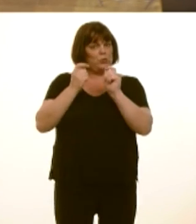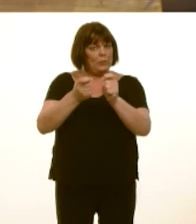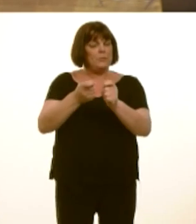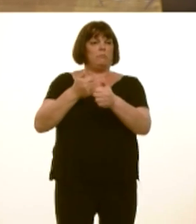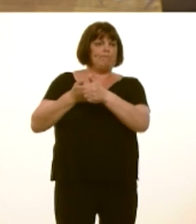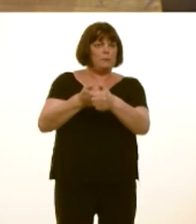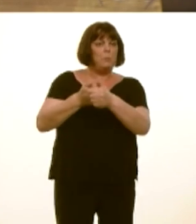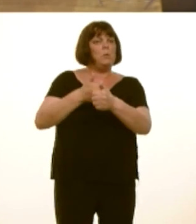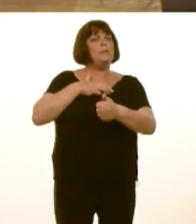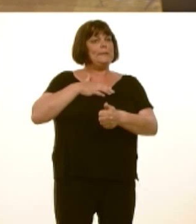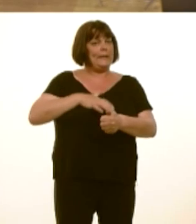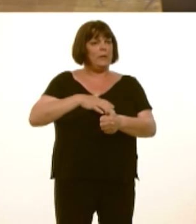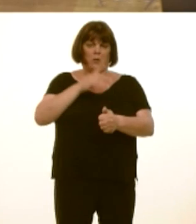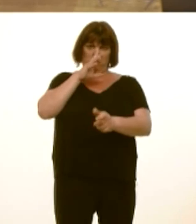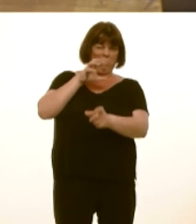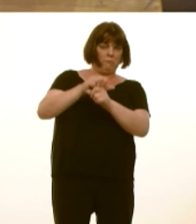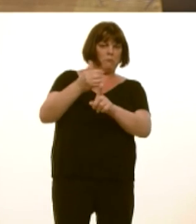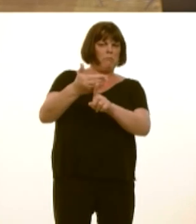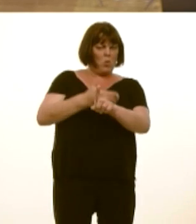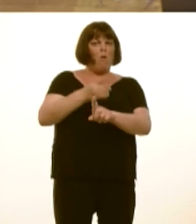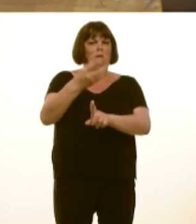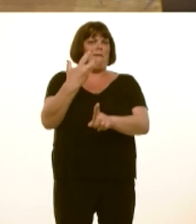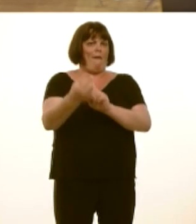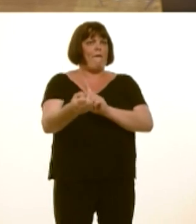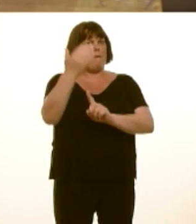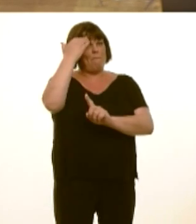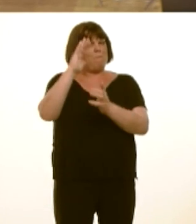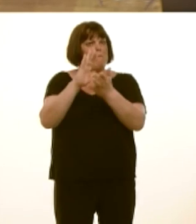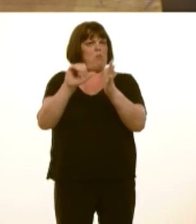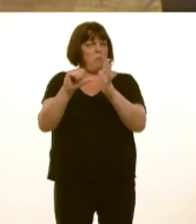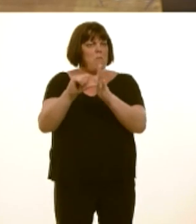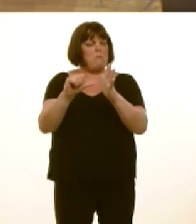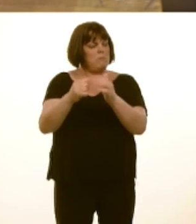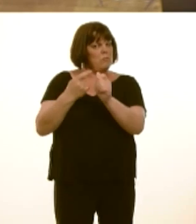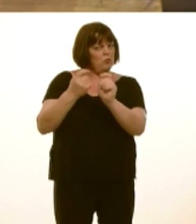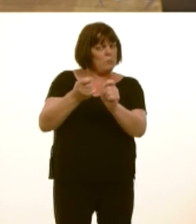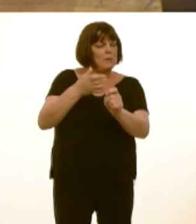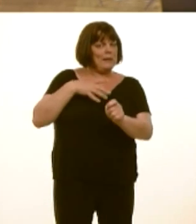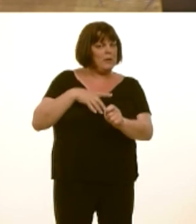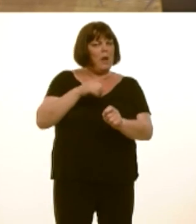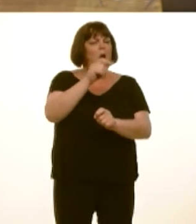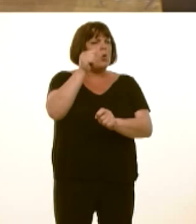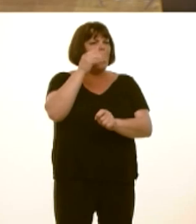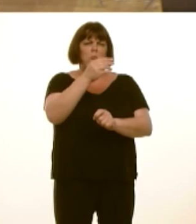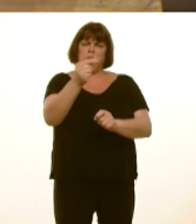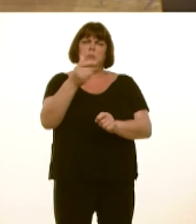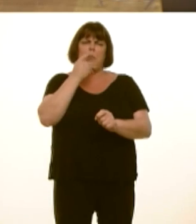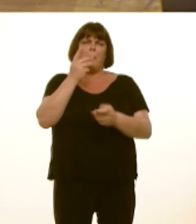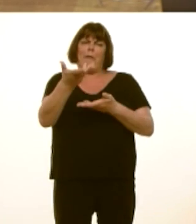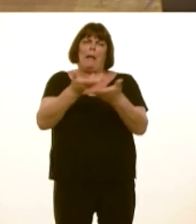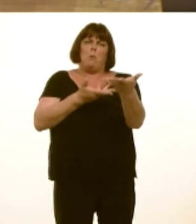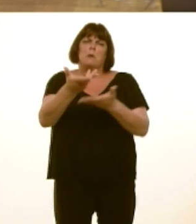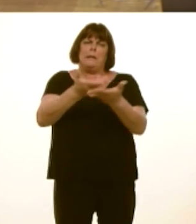identified as early as possible and then help given. There will be people, I have no doubt, who will require counselling after what they